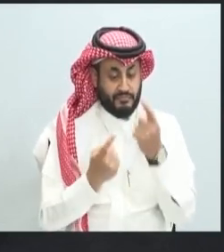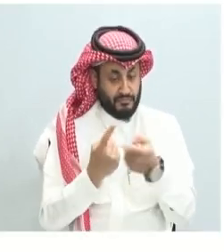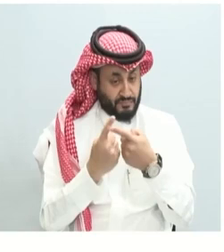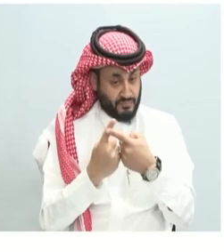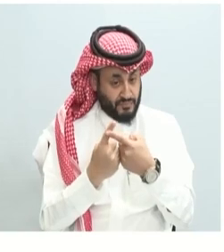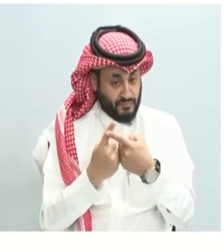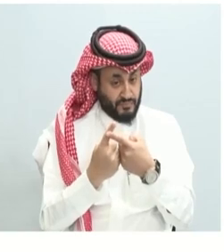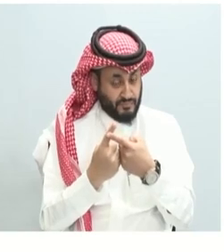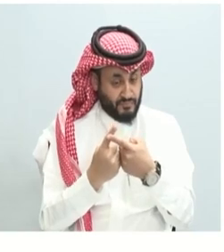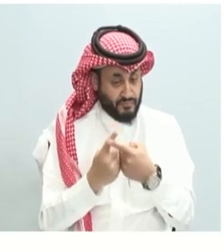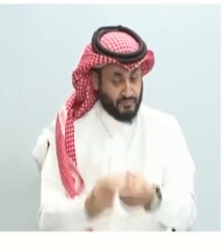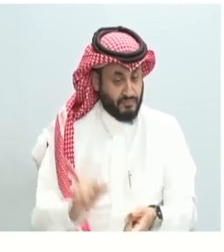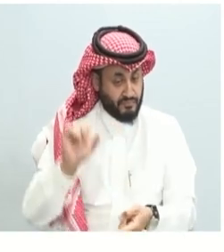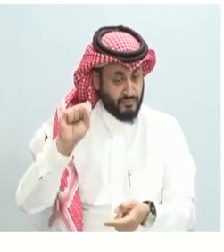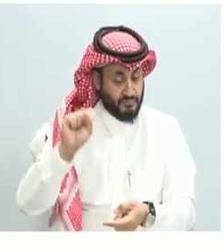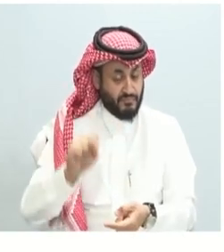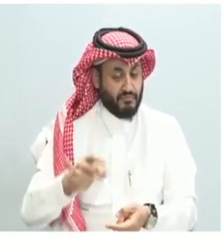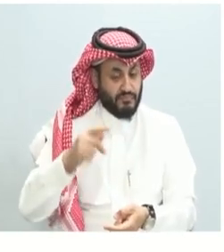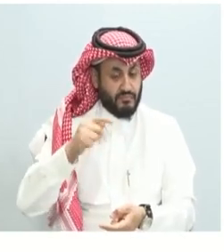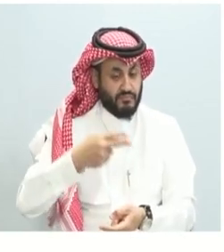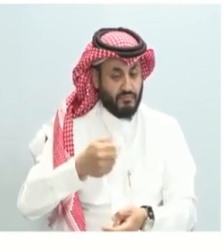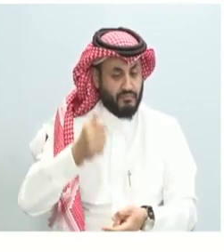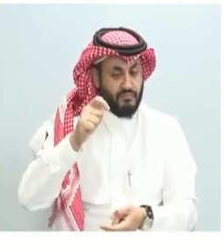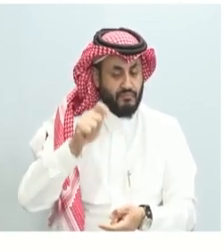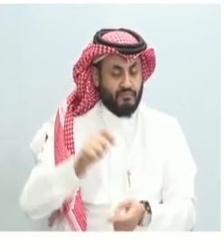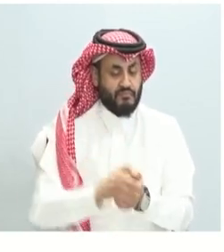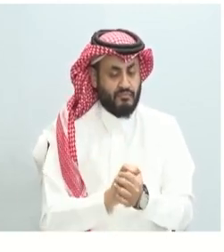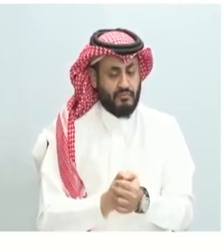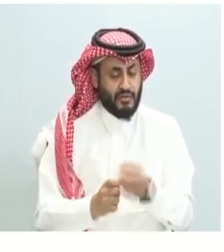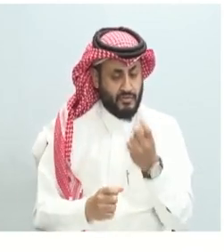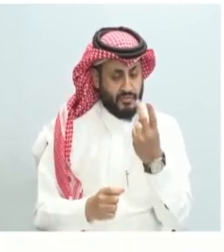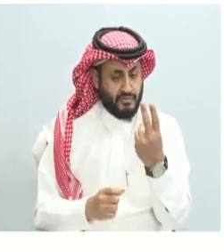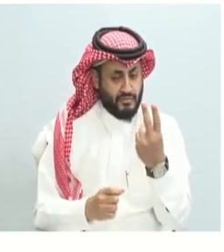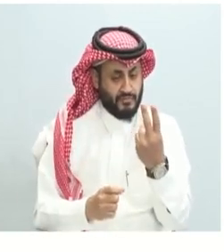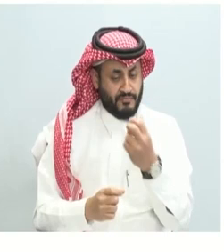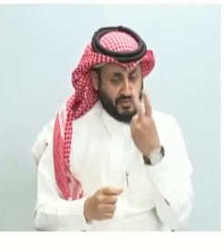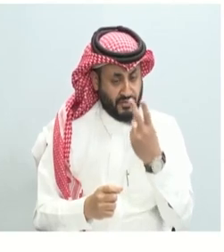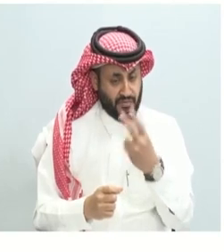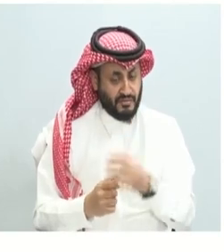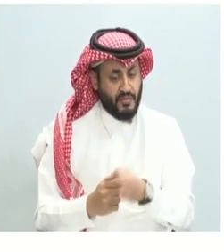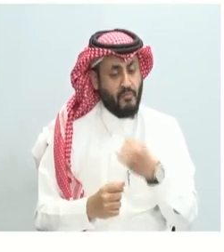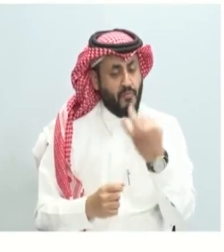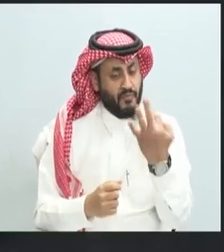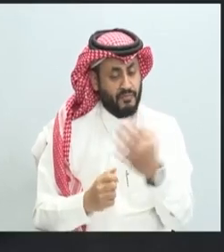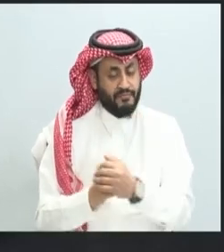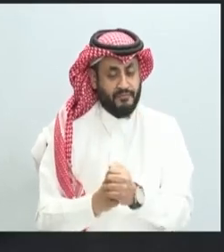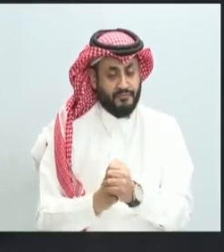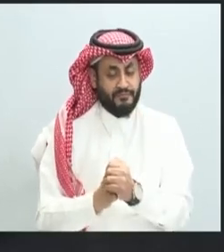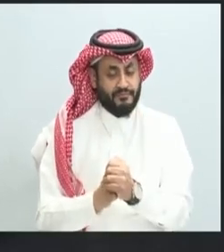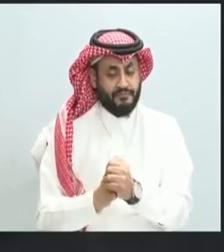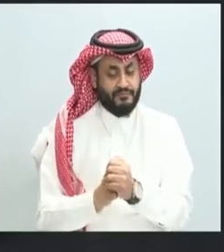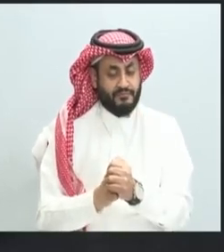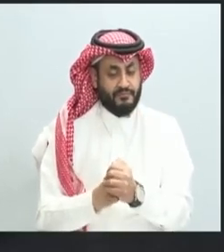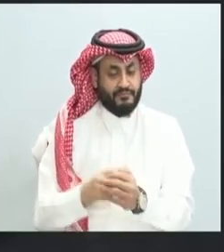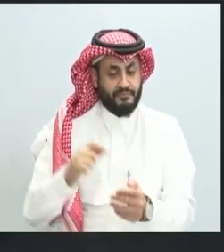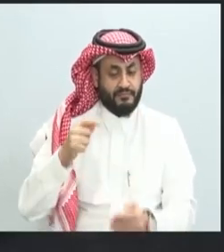because I'm asking about one thing, I said, what's that? And here, I'm asking about more than one thing, I